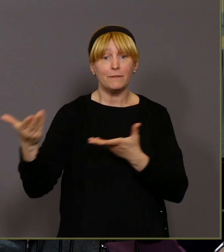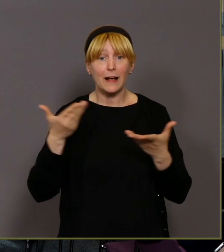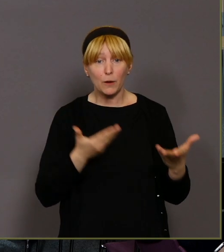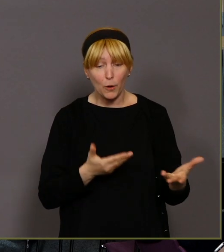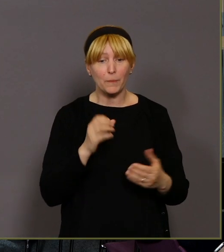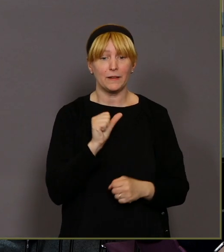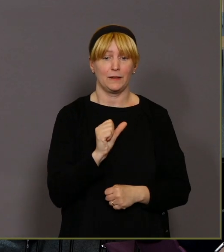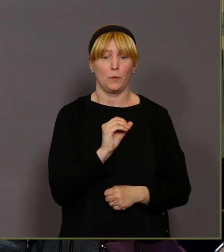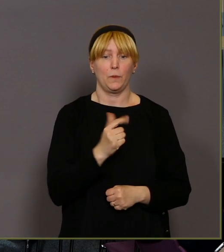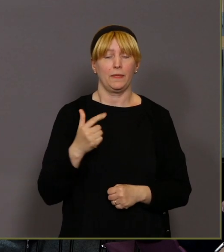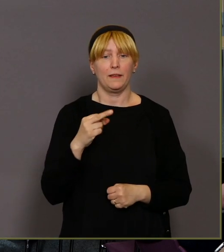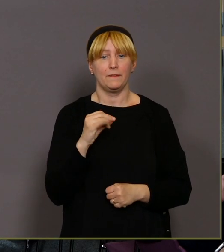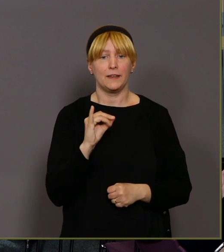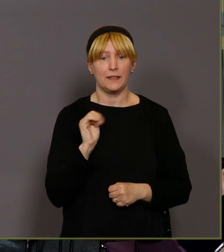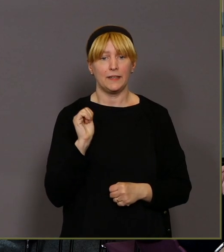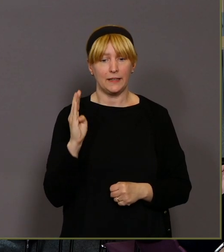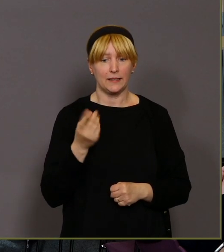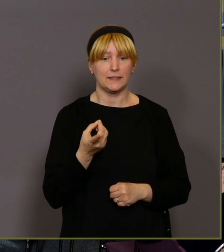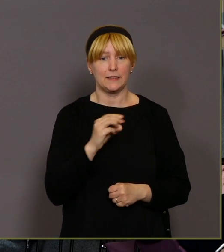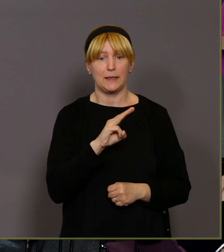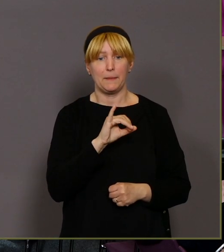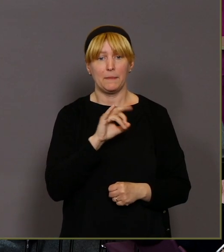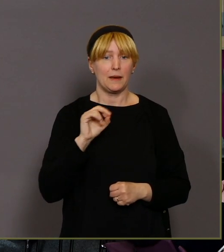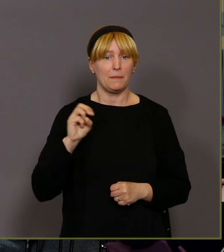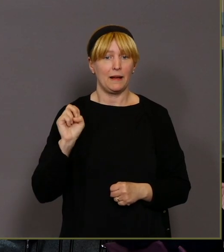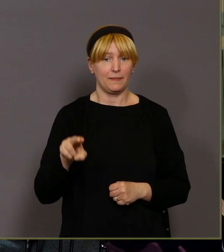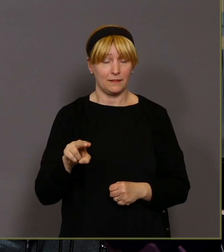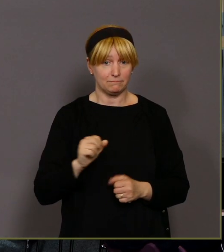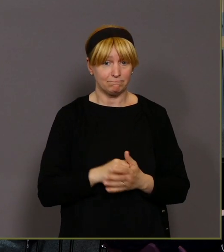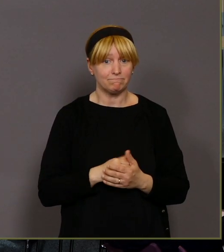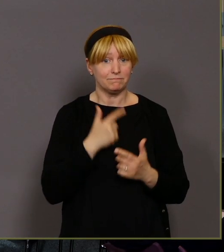Welcome, Gottfried Zimmermann. Thank you for having me here.